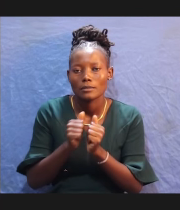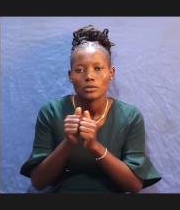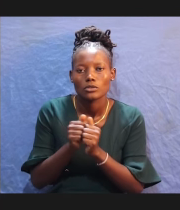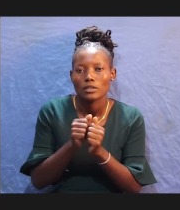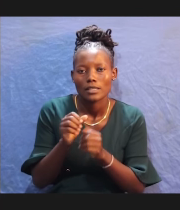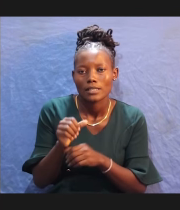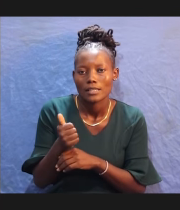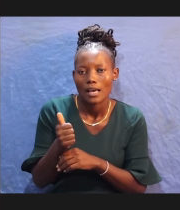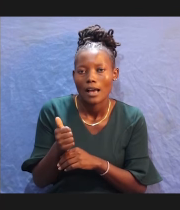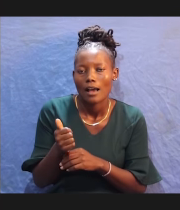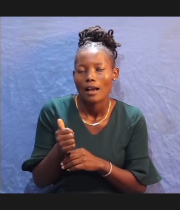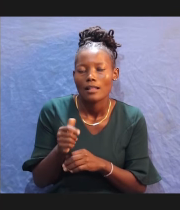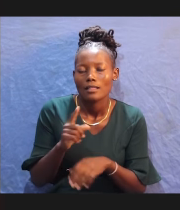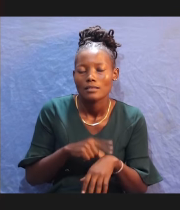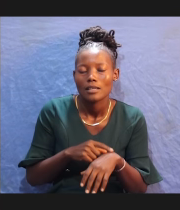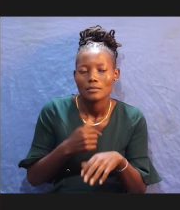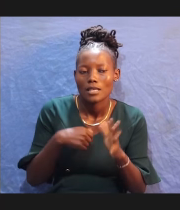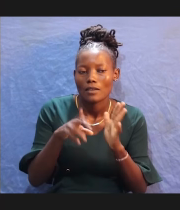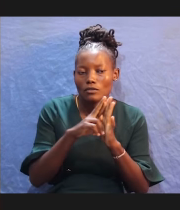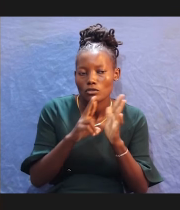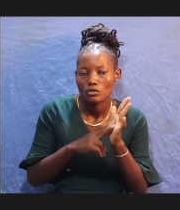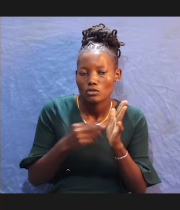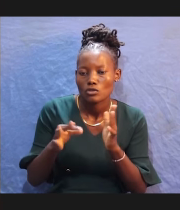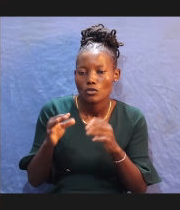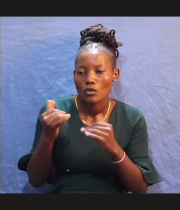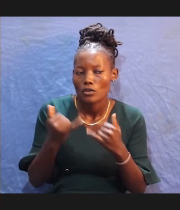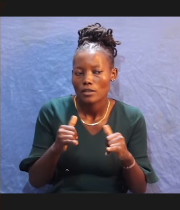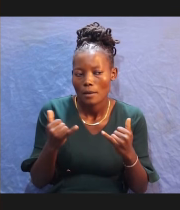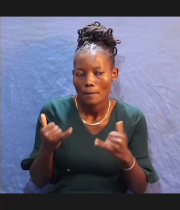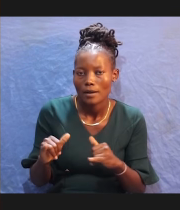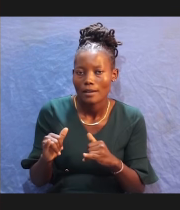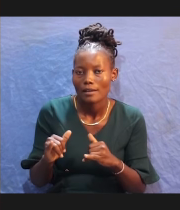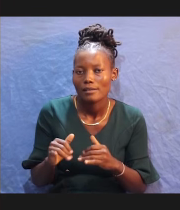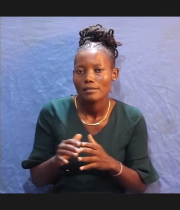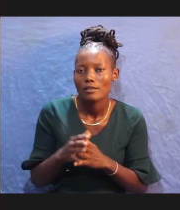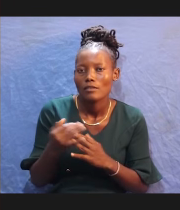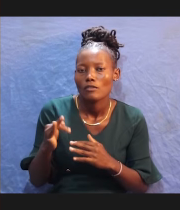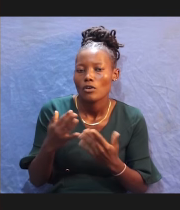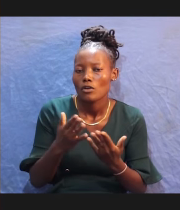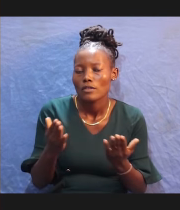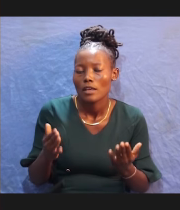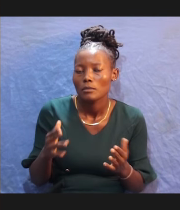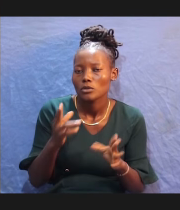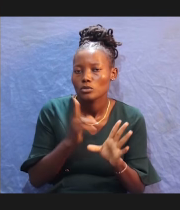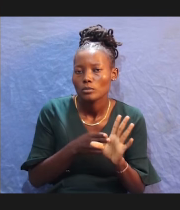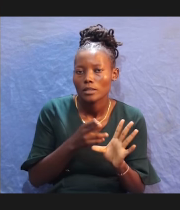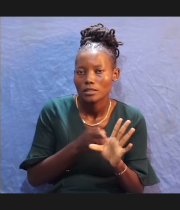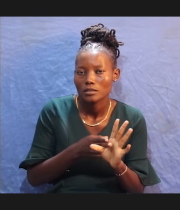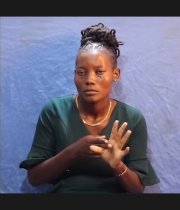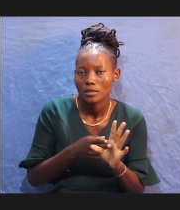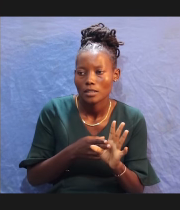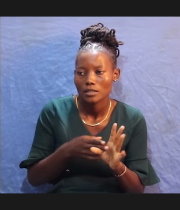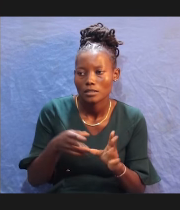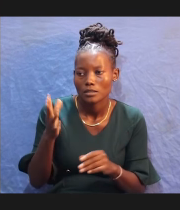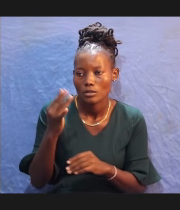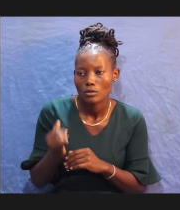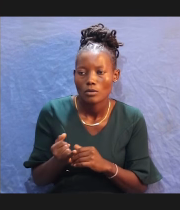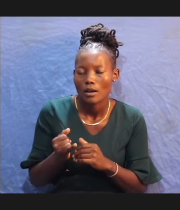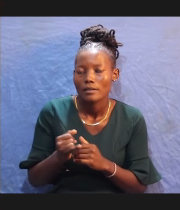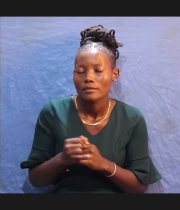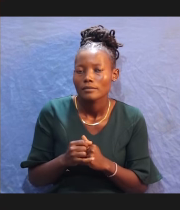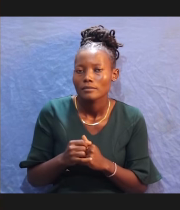modify some rules of the game so they can both participate. For example, I don't know, no physical contact in this game because they're much smaller than you or